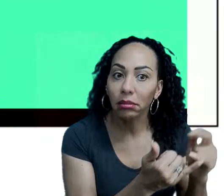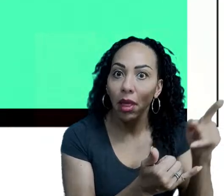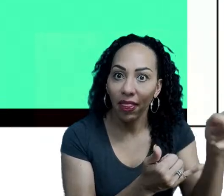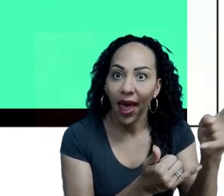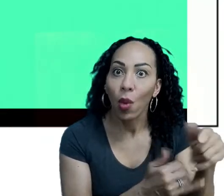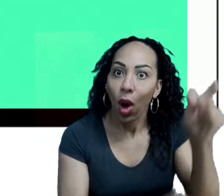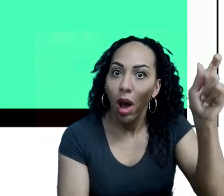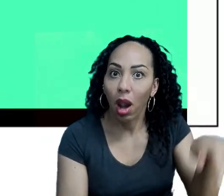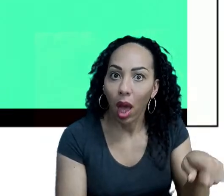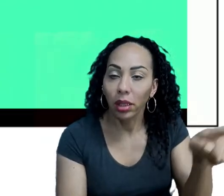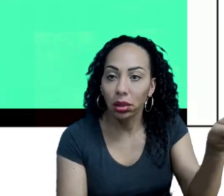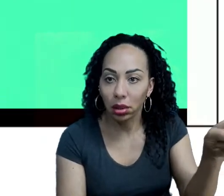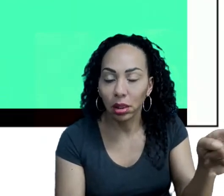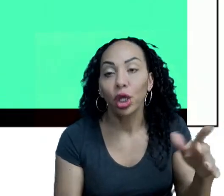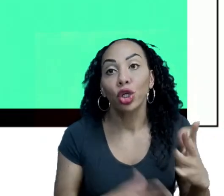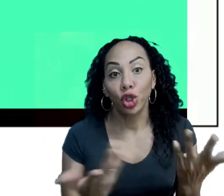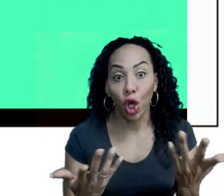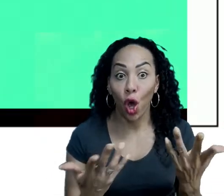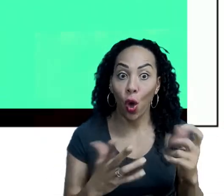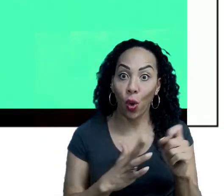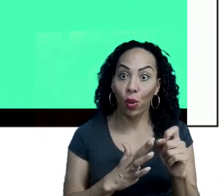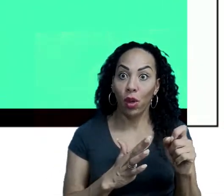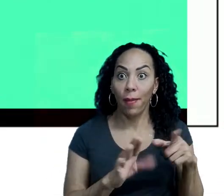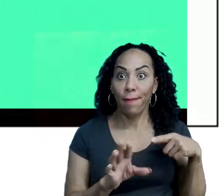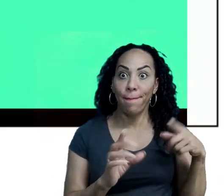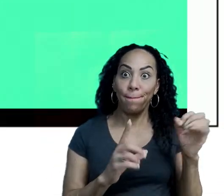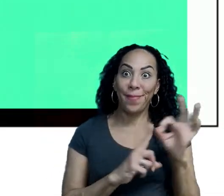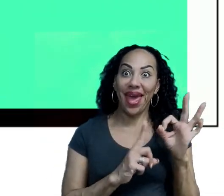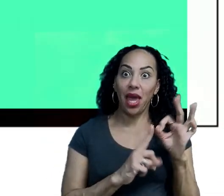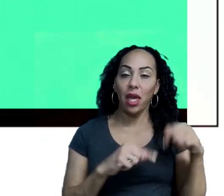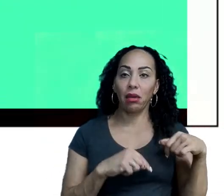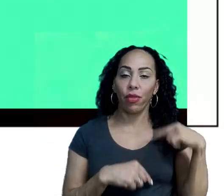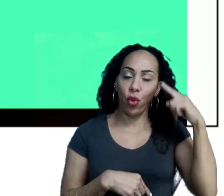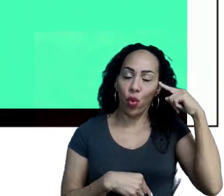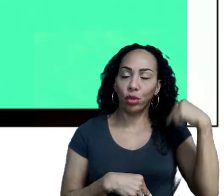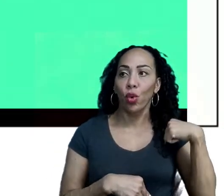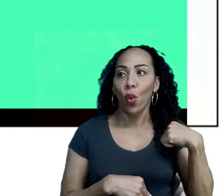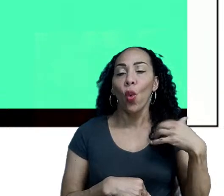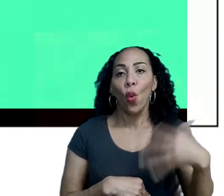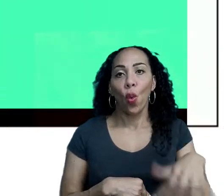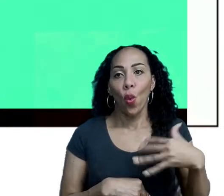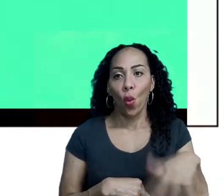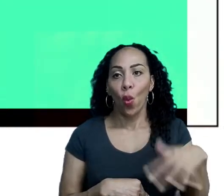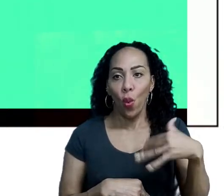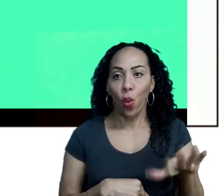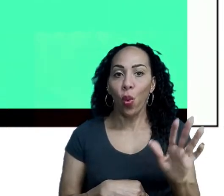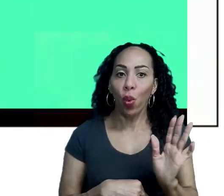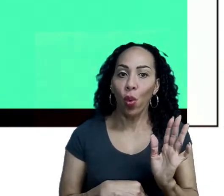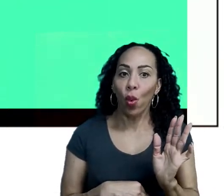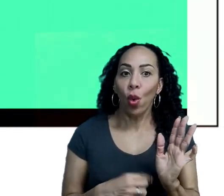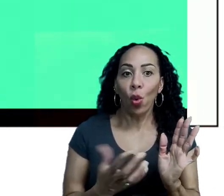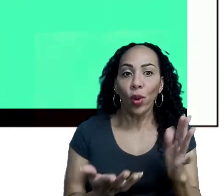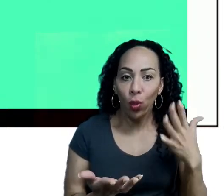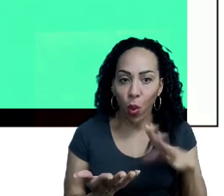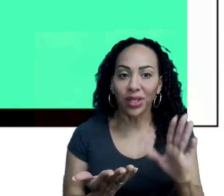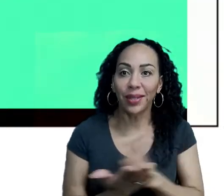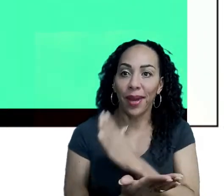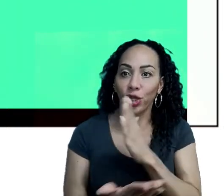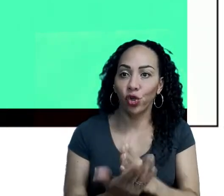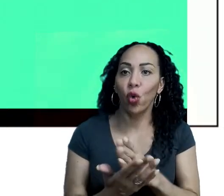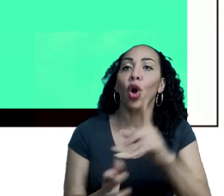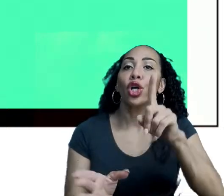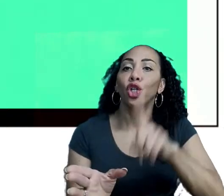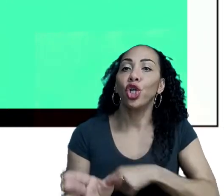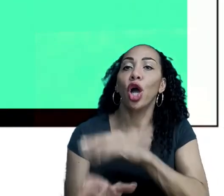need to make sure that we are sure that these young people can do anything. You know, we